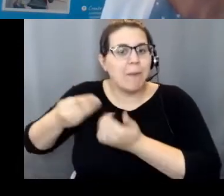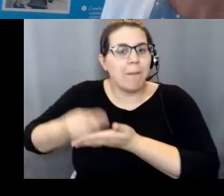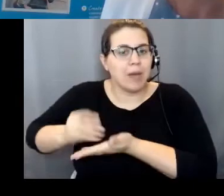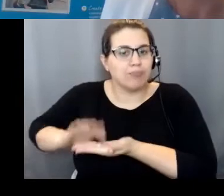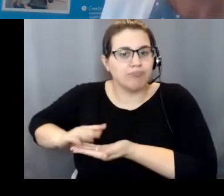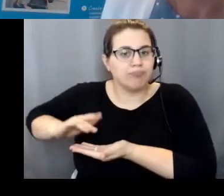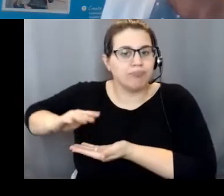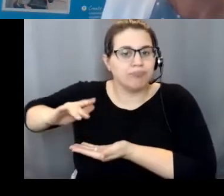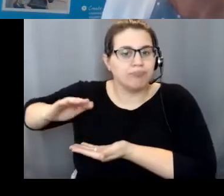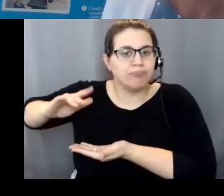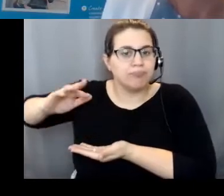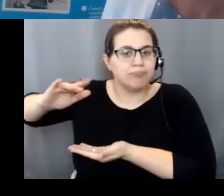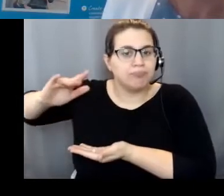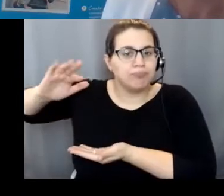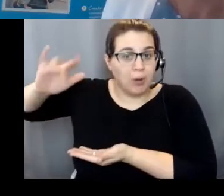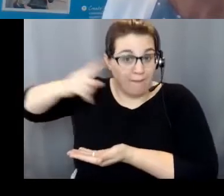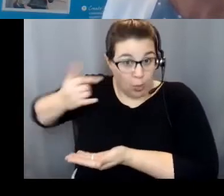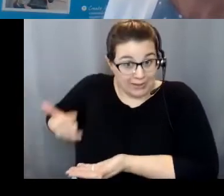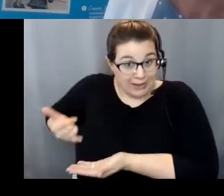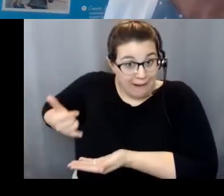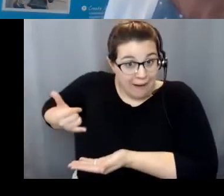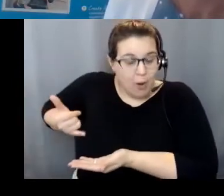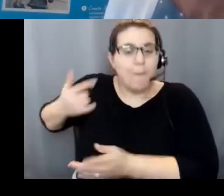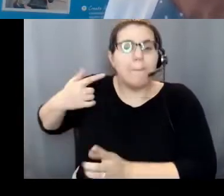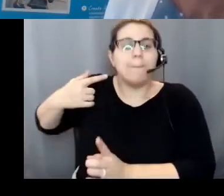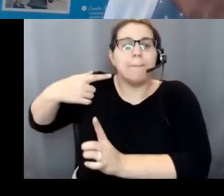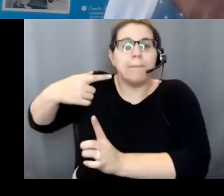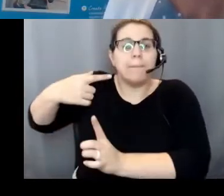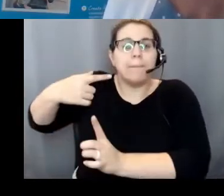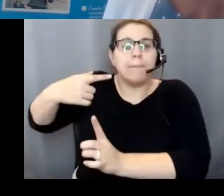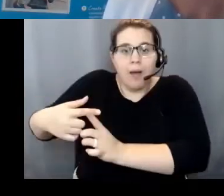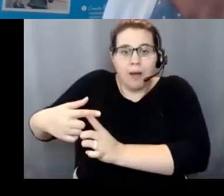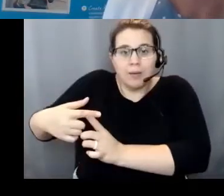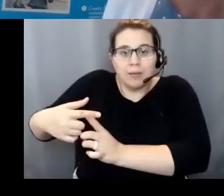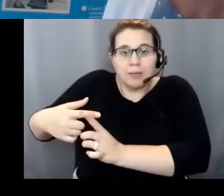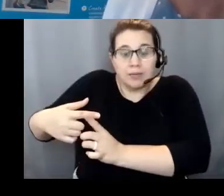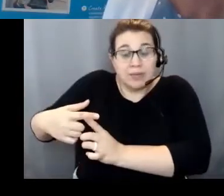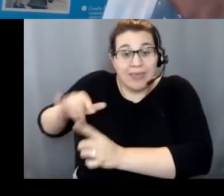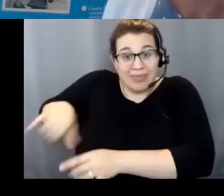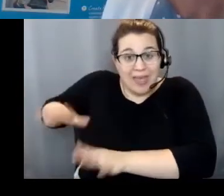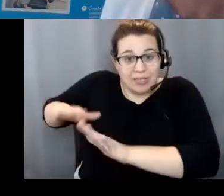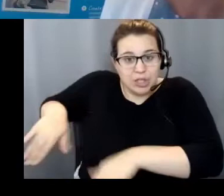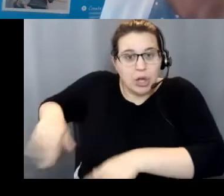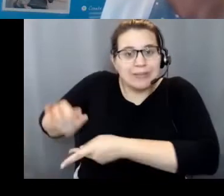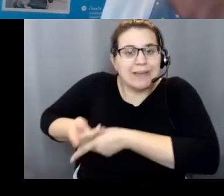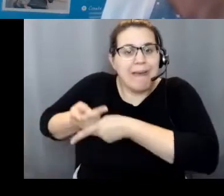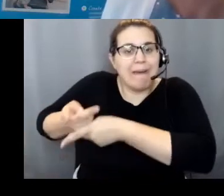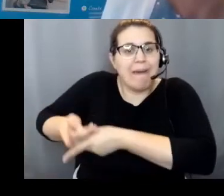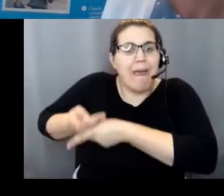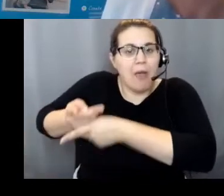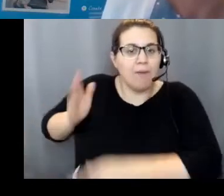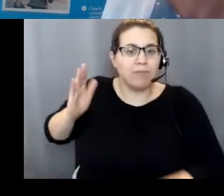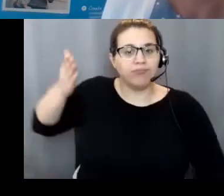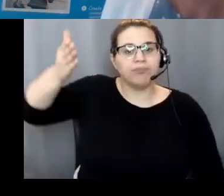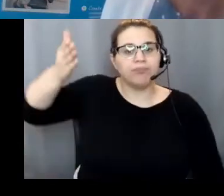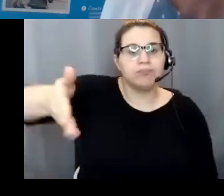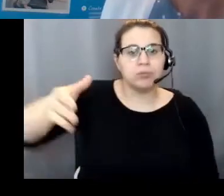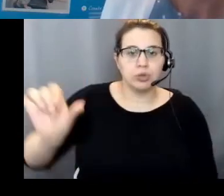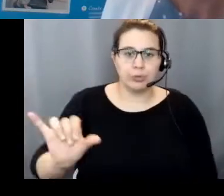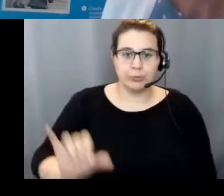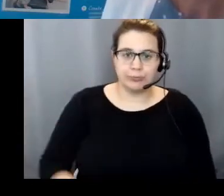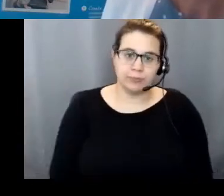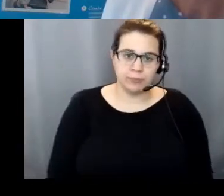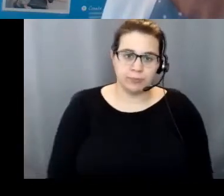expenses that occur now, and to ensure that the child will be taken care of financially for the long term.